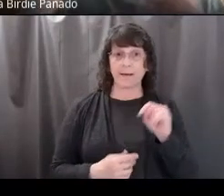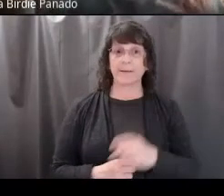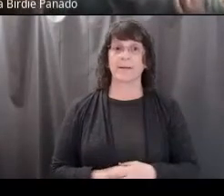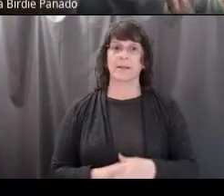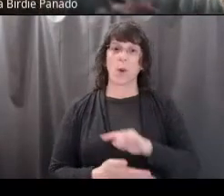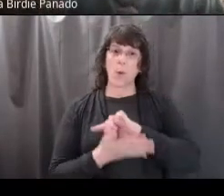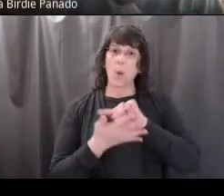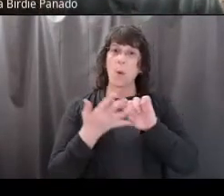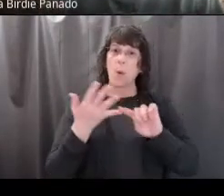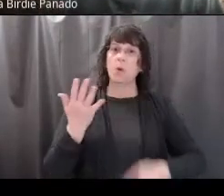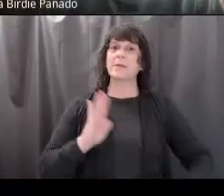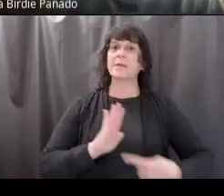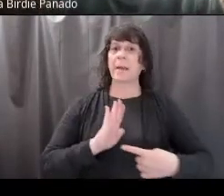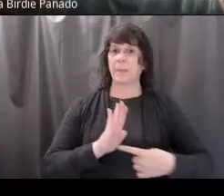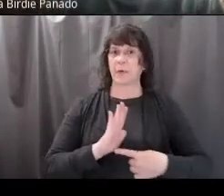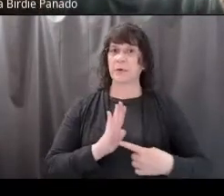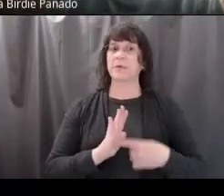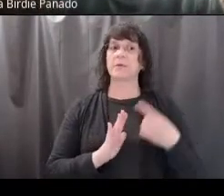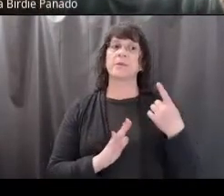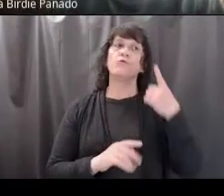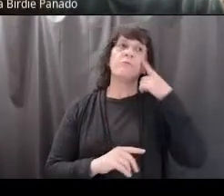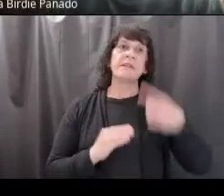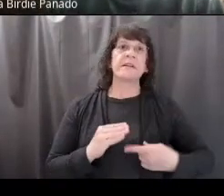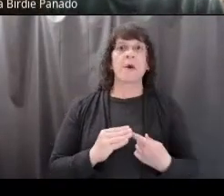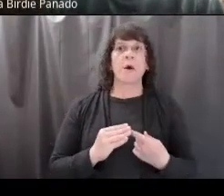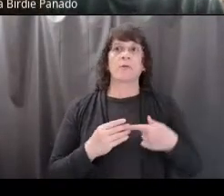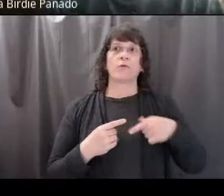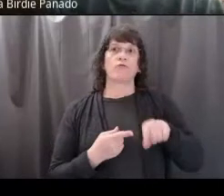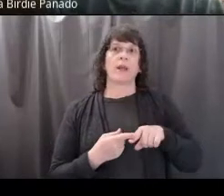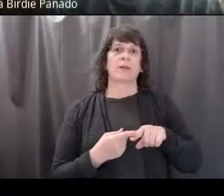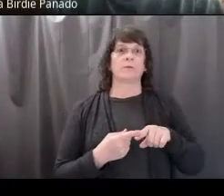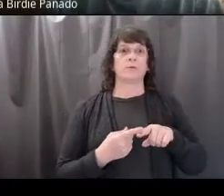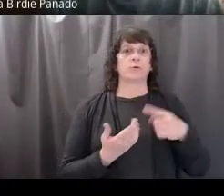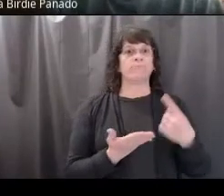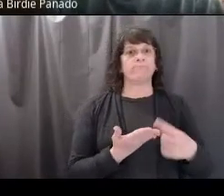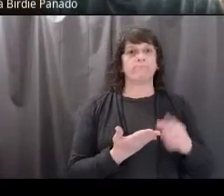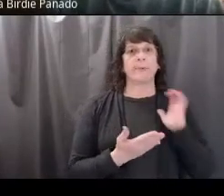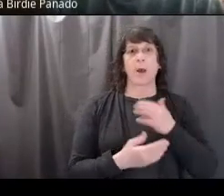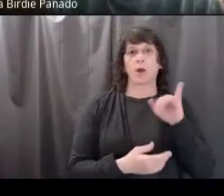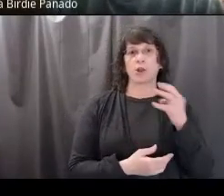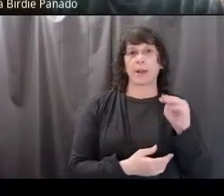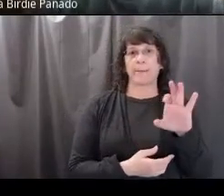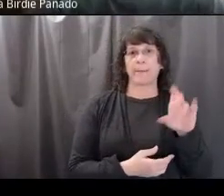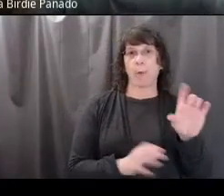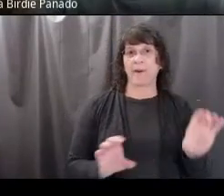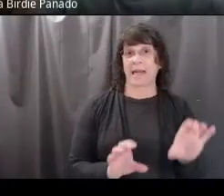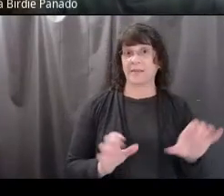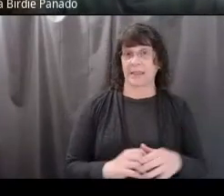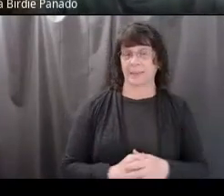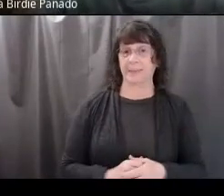So these are a couple of things to consider while we are doing our Jamboard